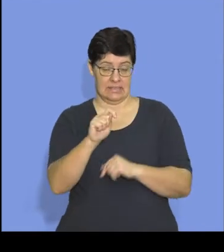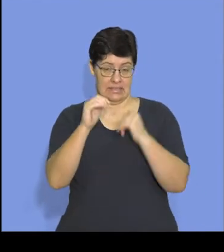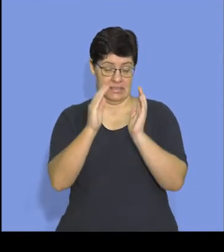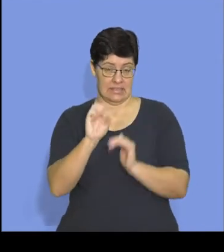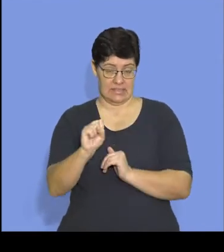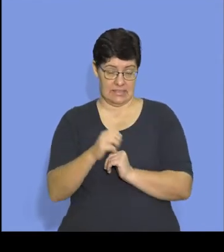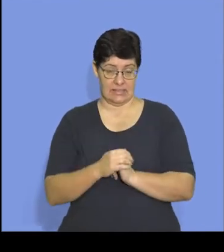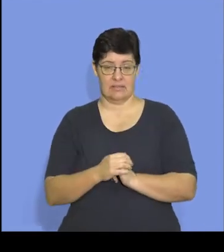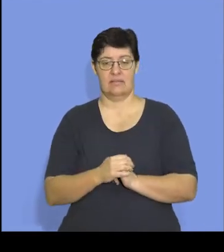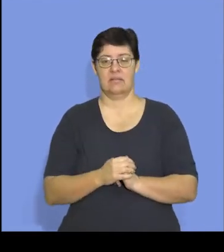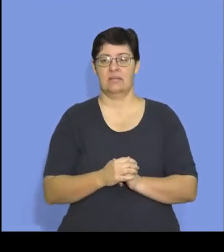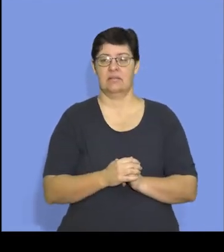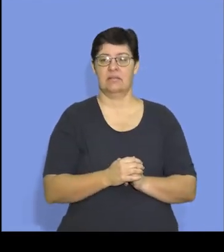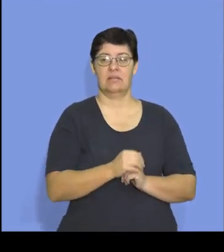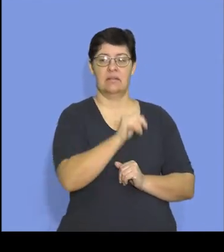There's v.